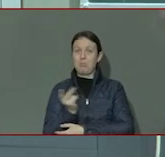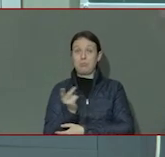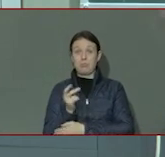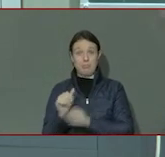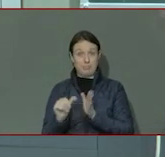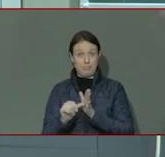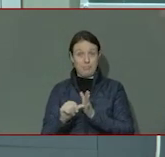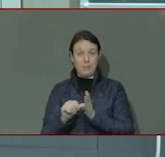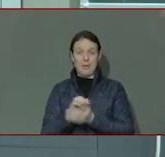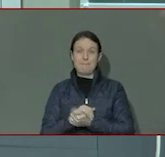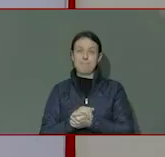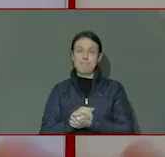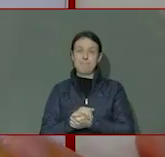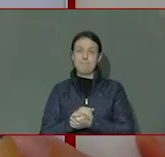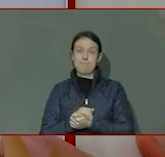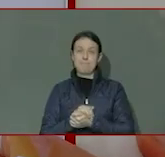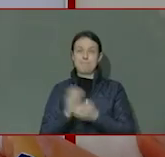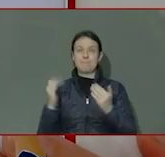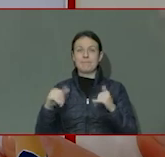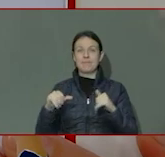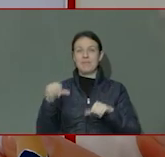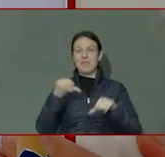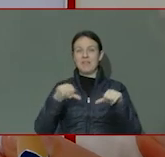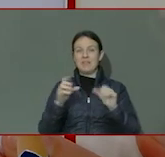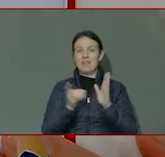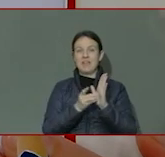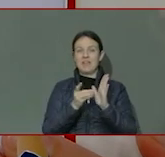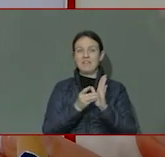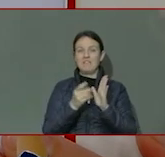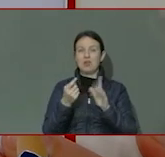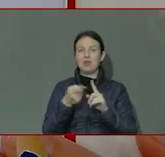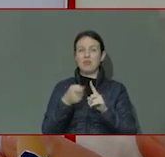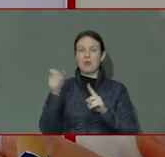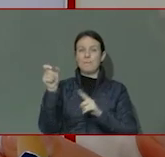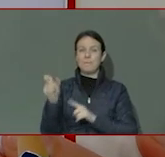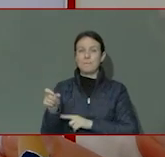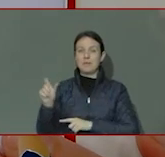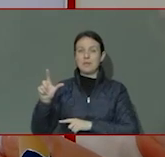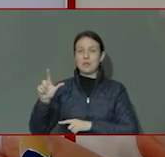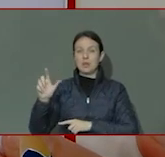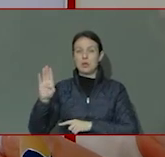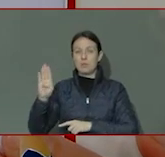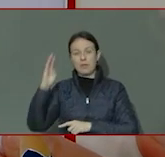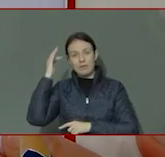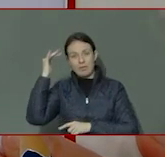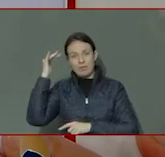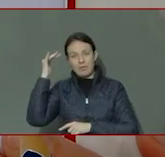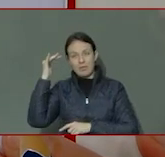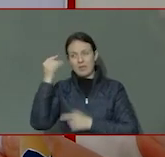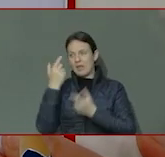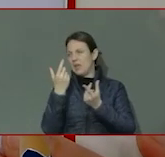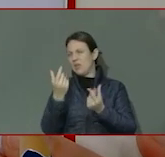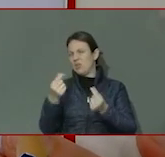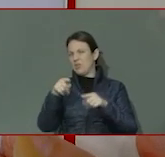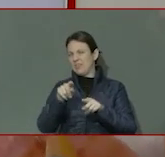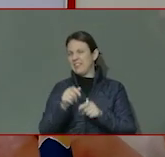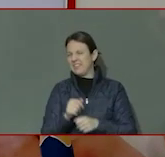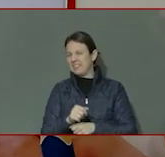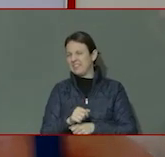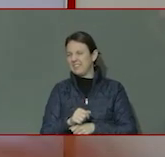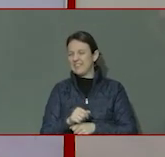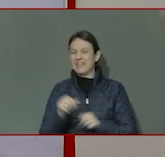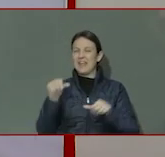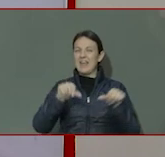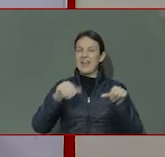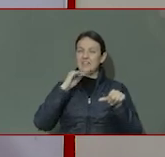important. Define an acid in terms of Lowry-Bronsted theory. I'm certain you can do that by now. An acid is a